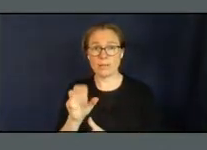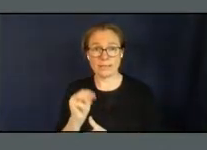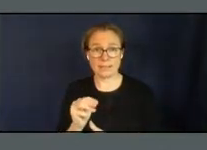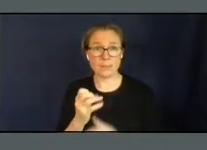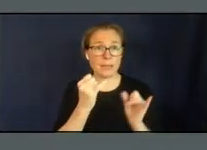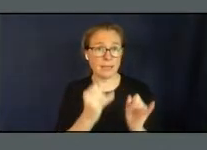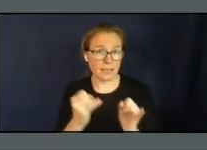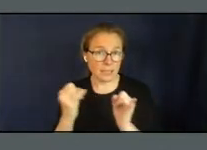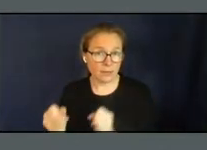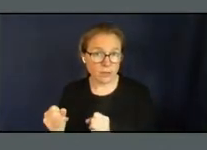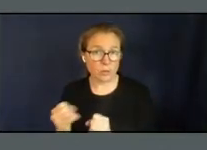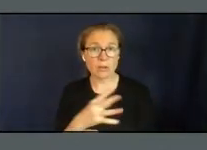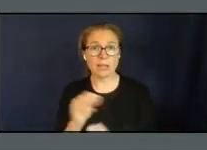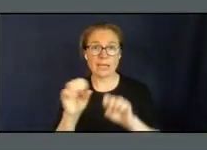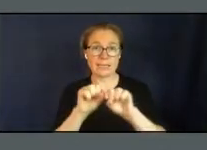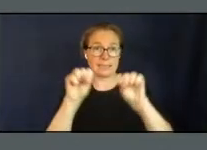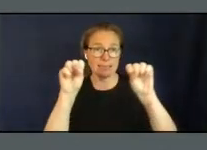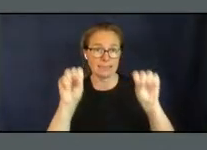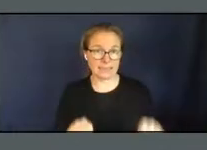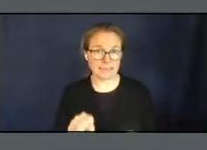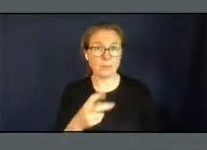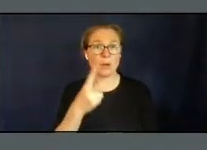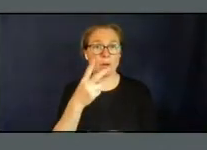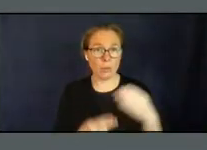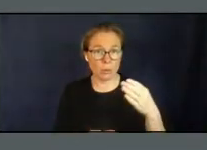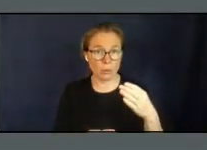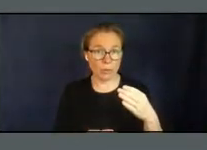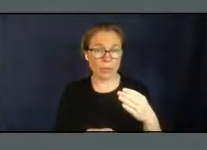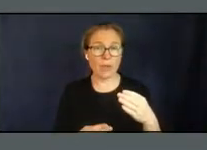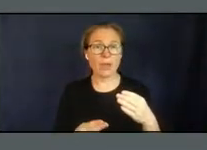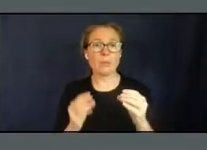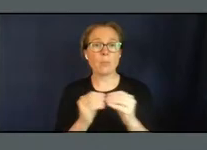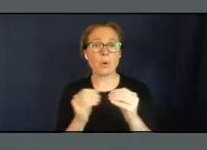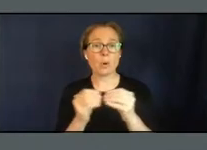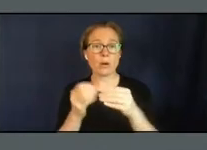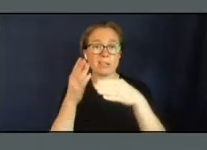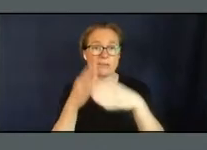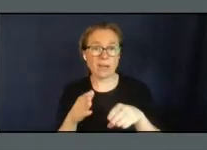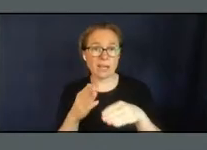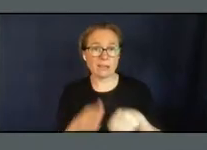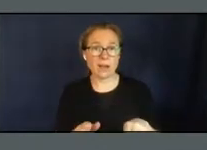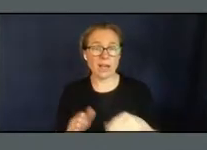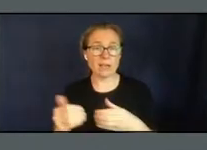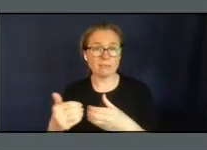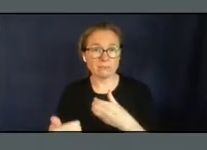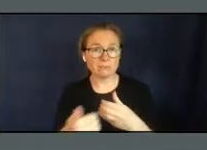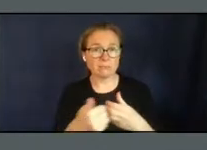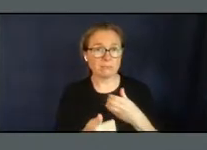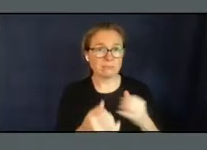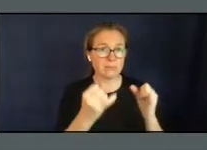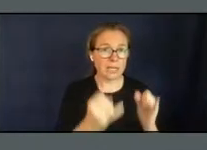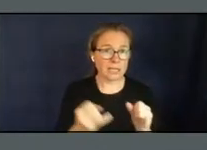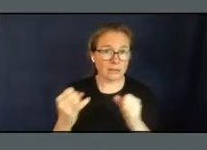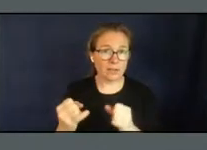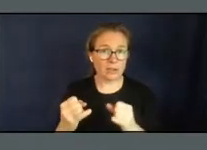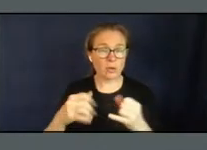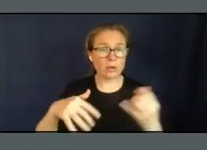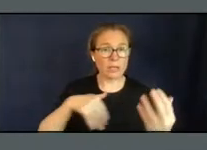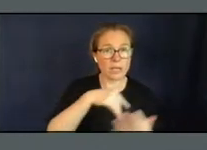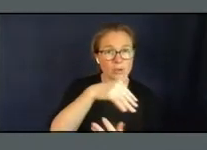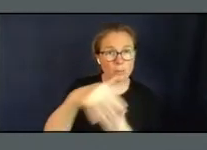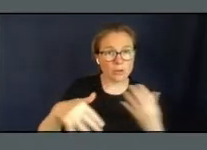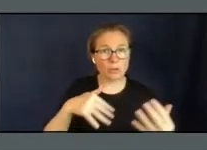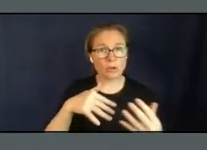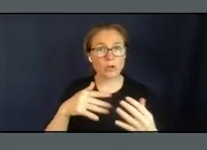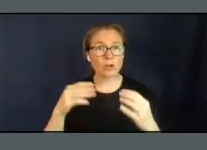systemic levels. This work is further subdivided into the individual, interpersonal, institutional, and structural